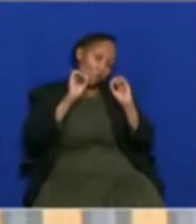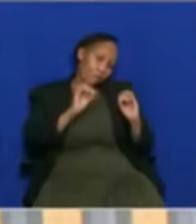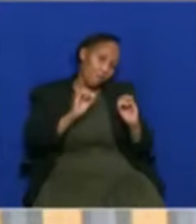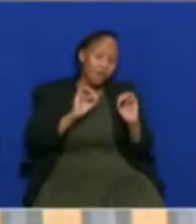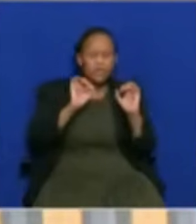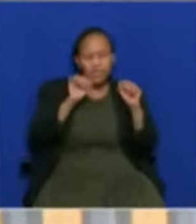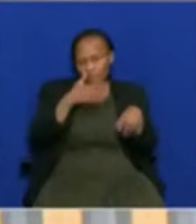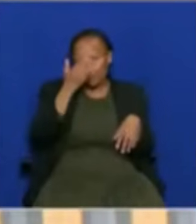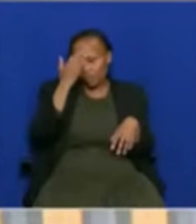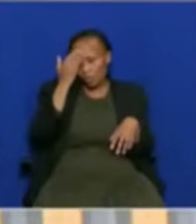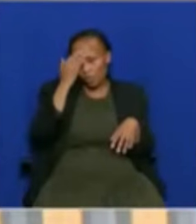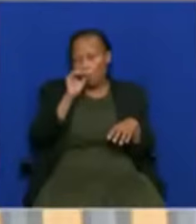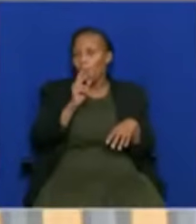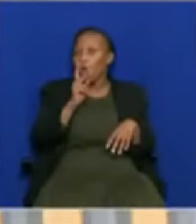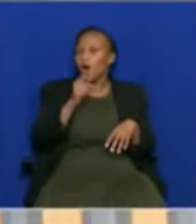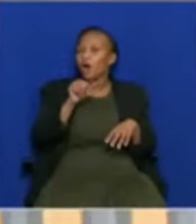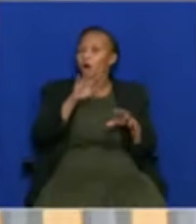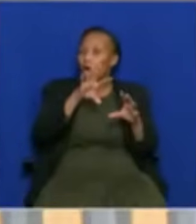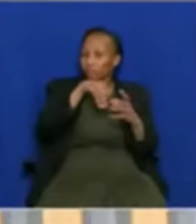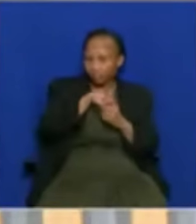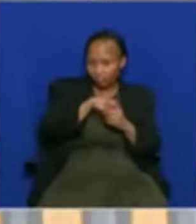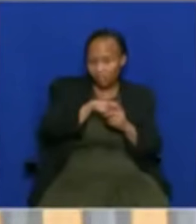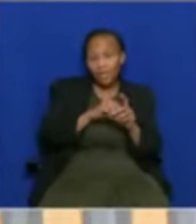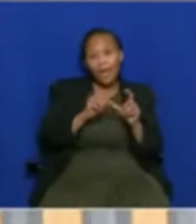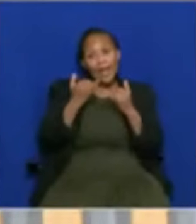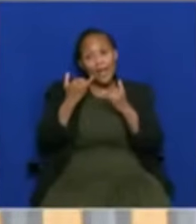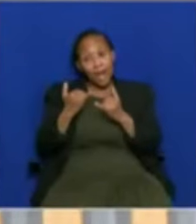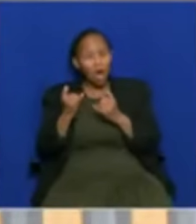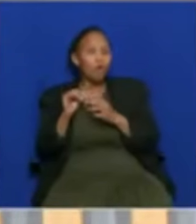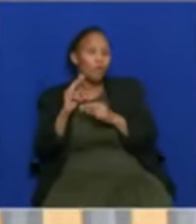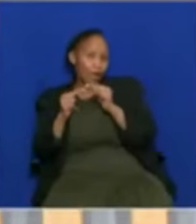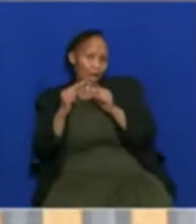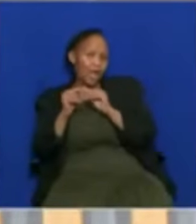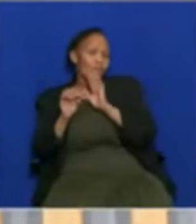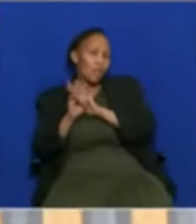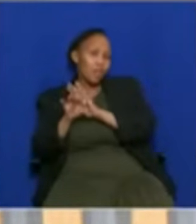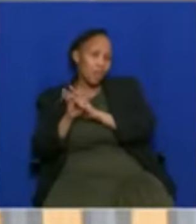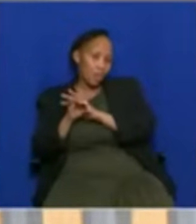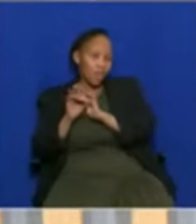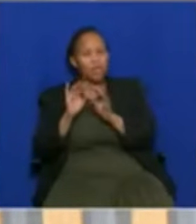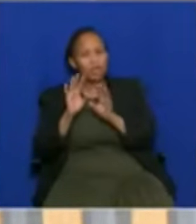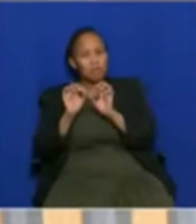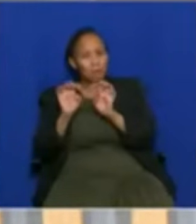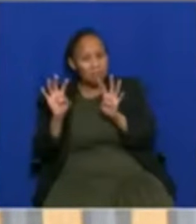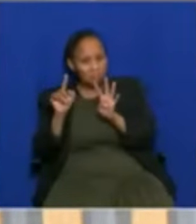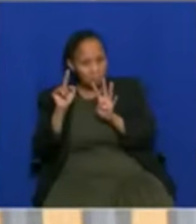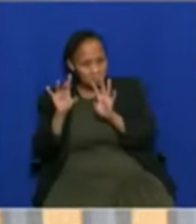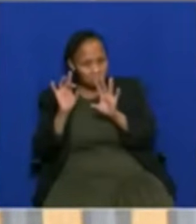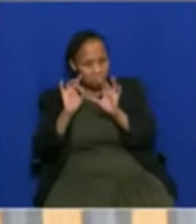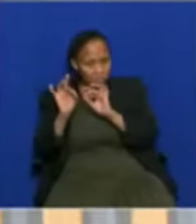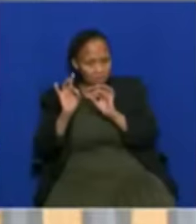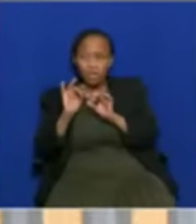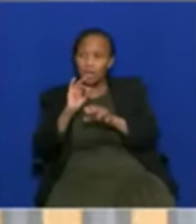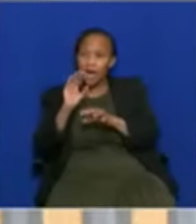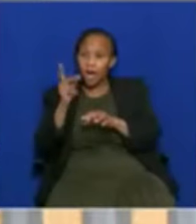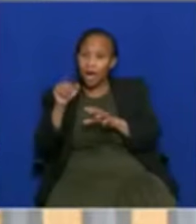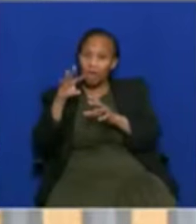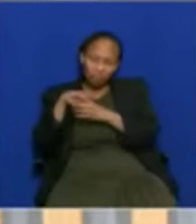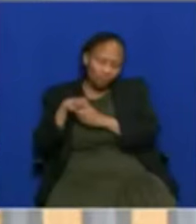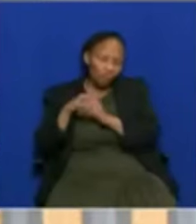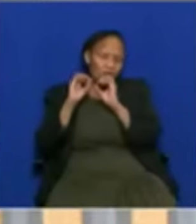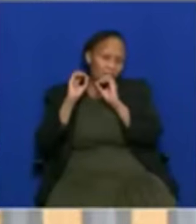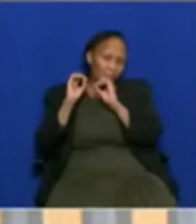not in, and you take issue and you give him as an example, and it gives the